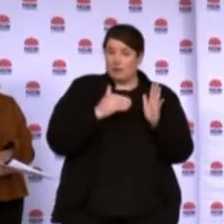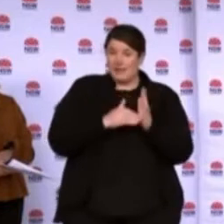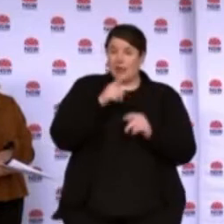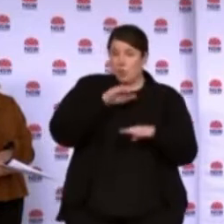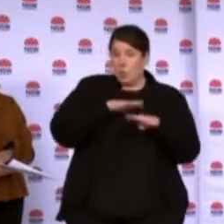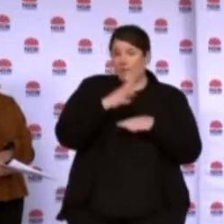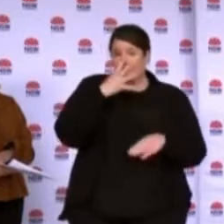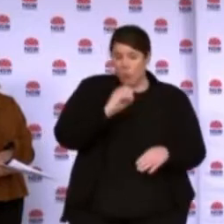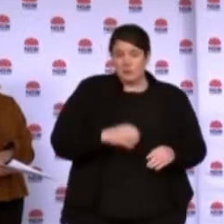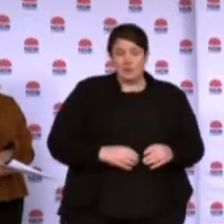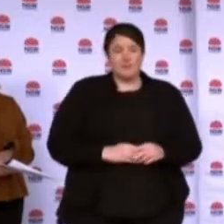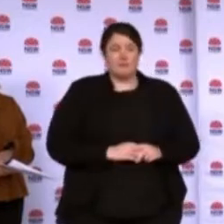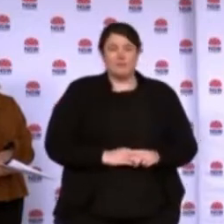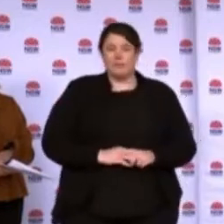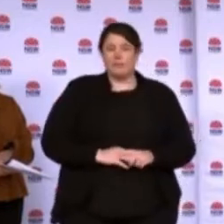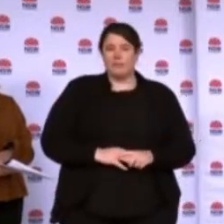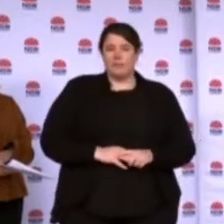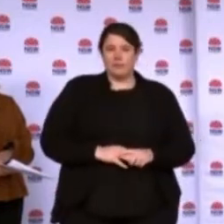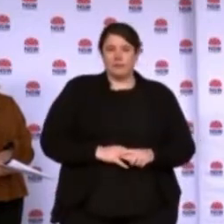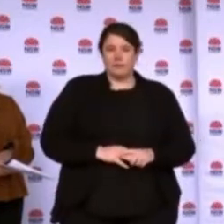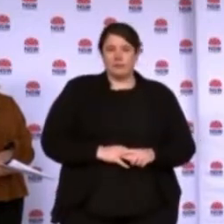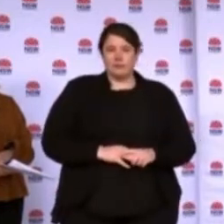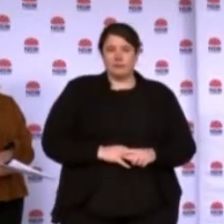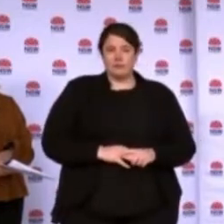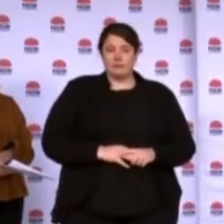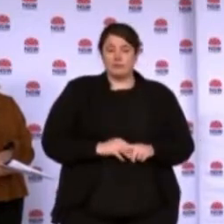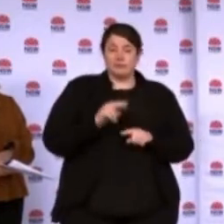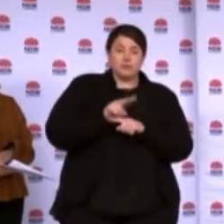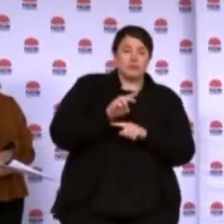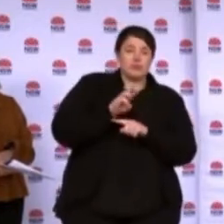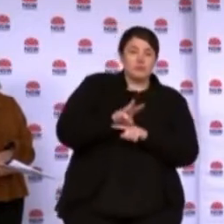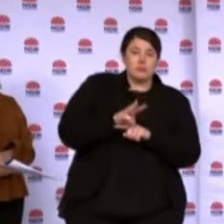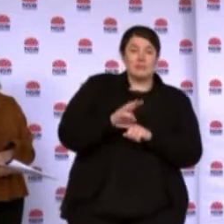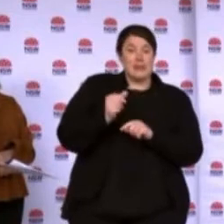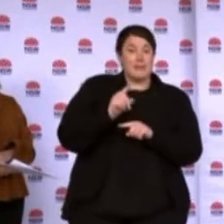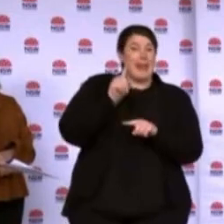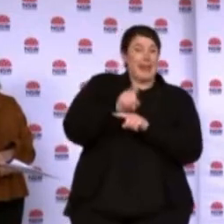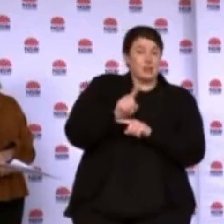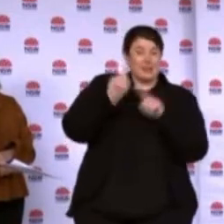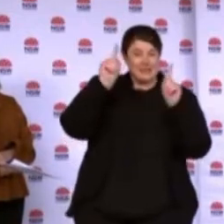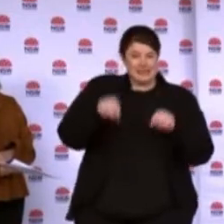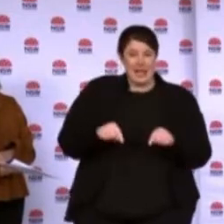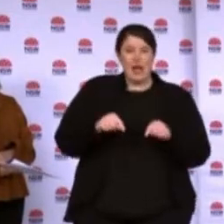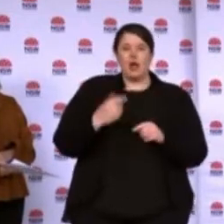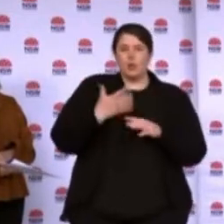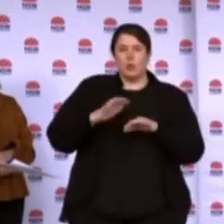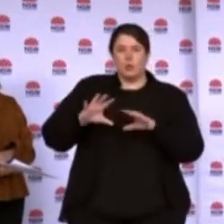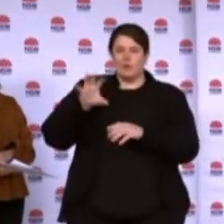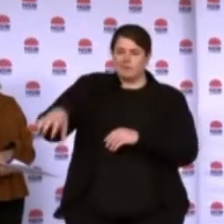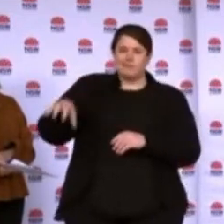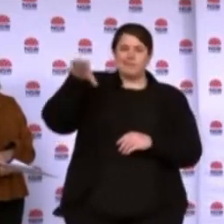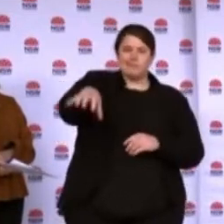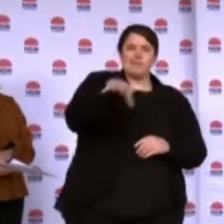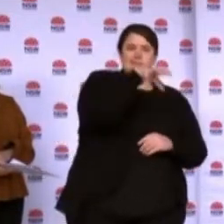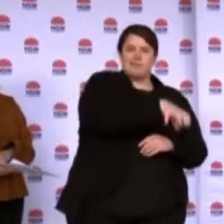40. And can I stress that in the coming weeks, some commencing next week, we will have mass vaccination hubs